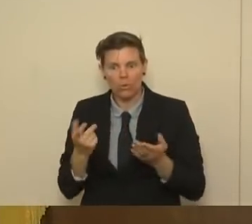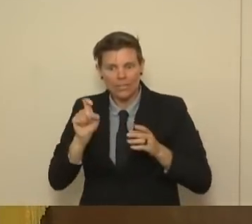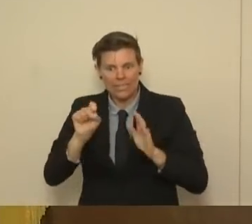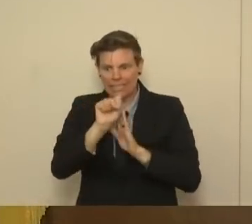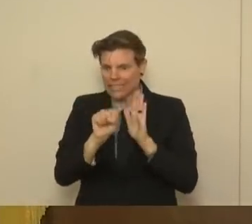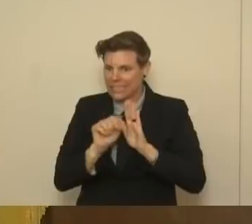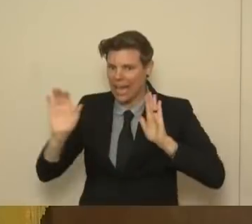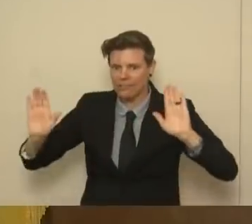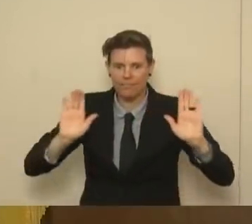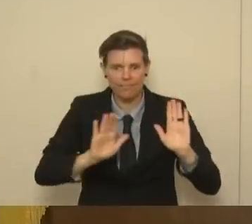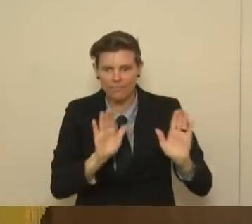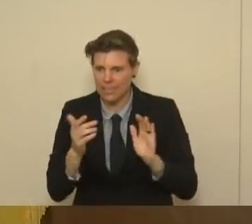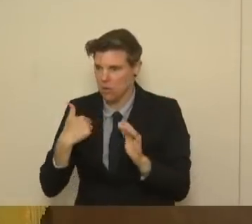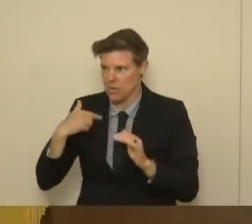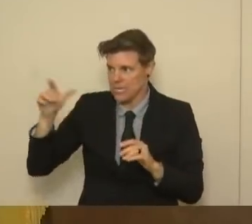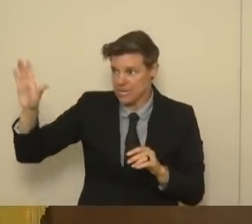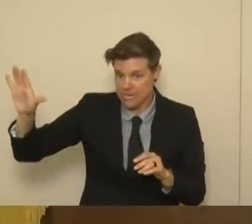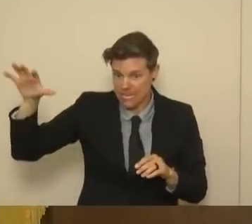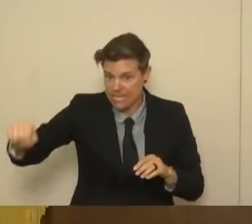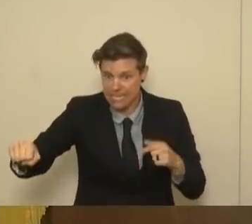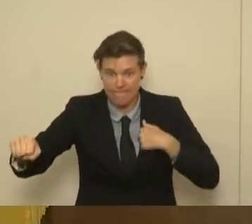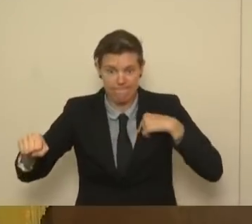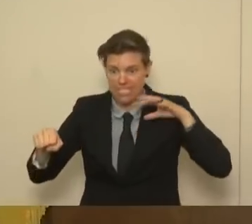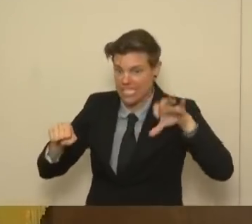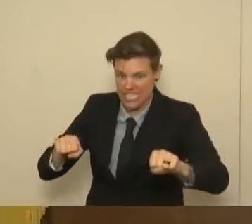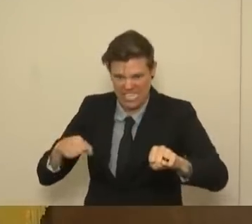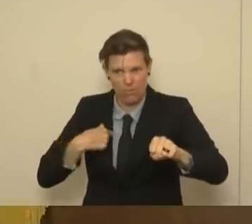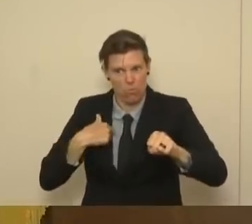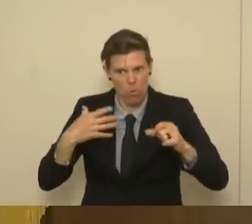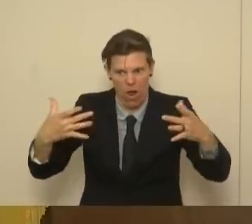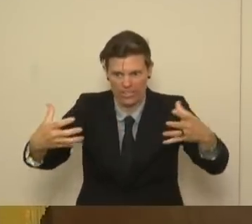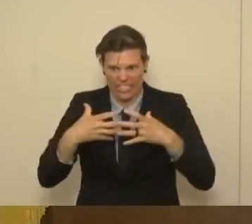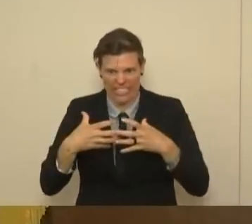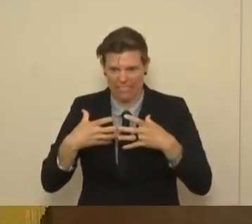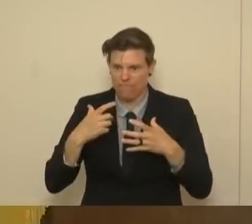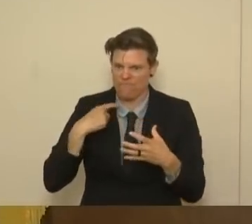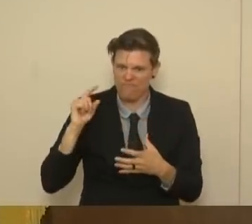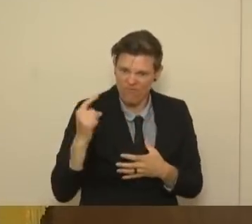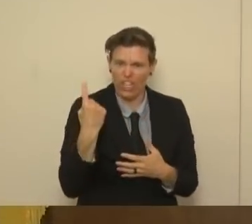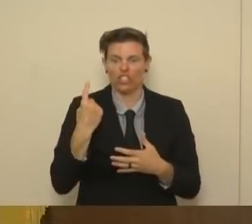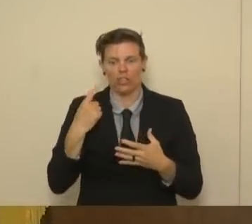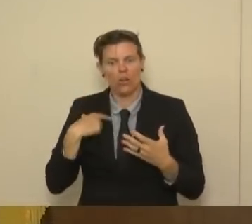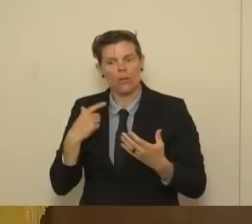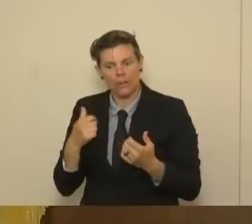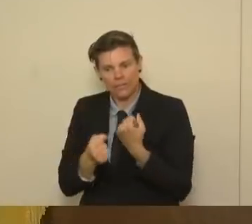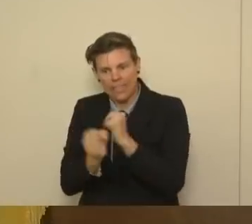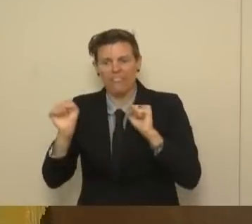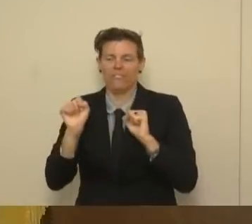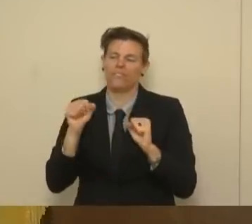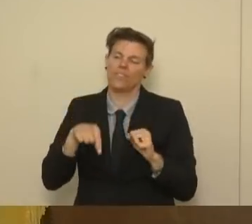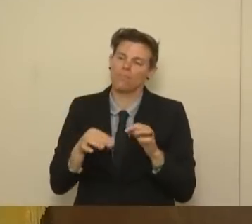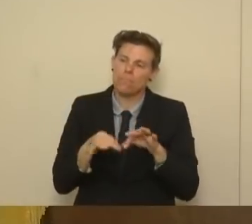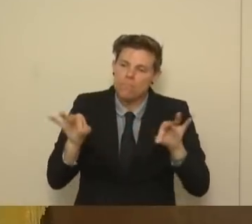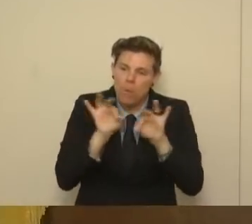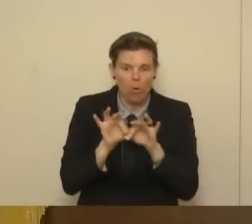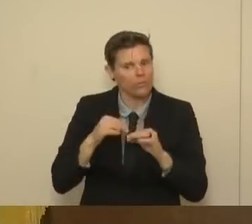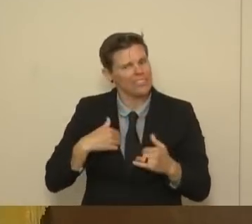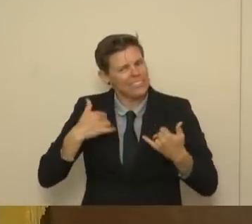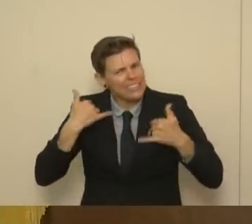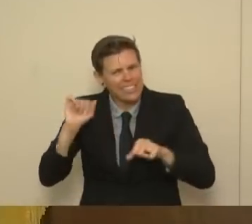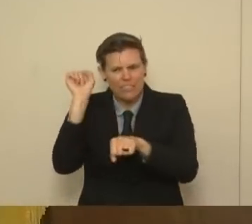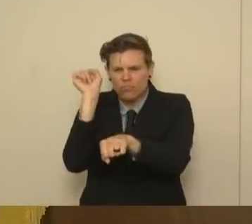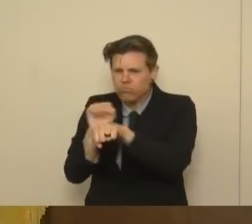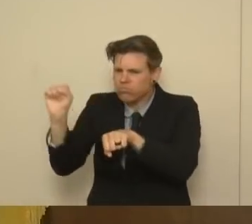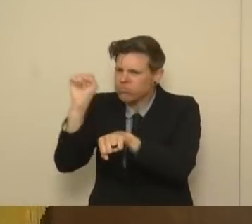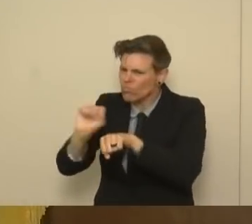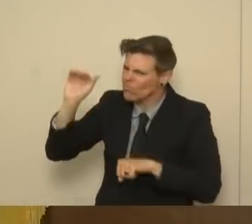and pooling. We're ready to do that, but for needing federal approvals still. So none of that is quite